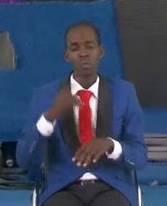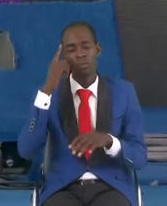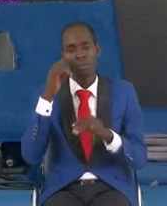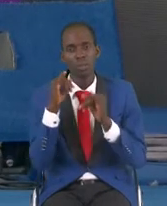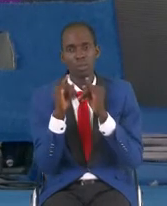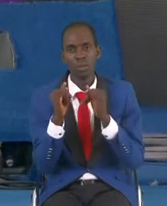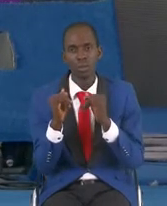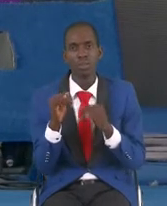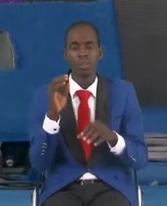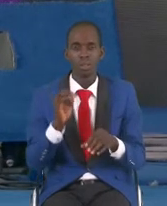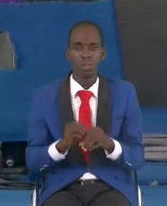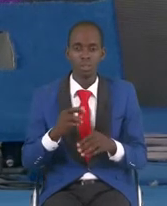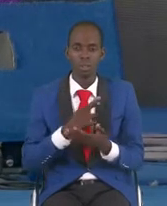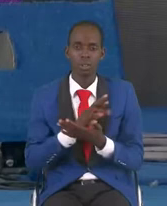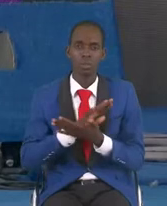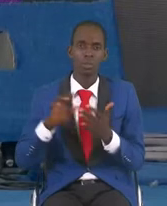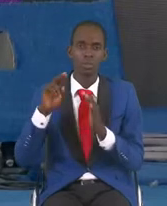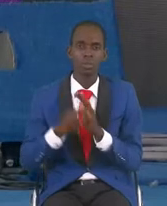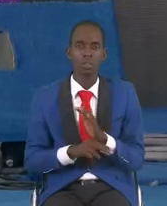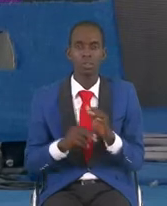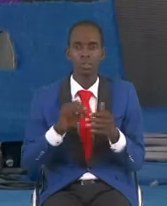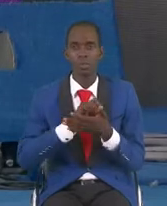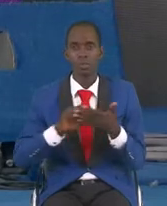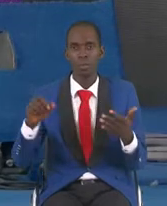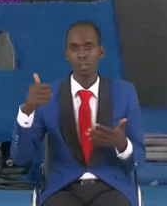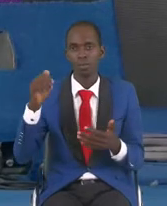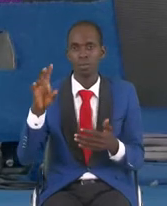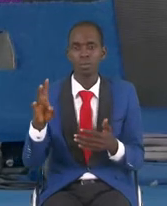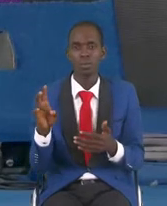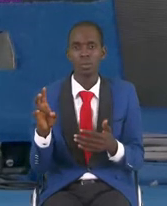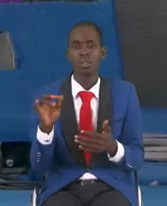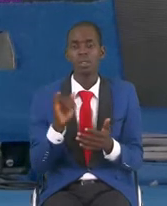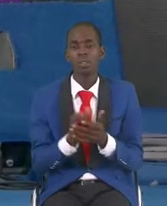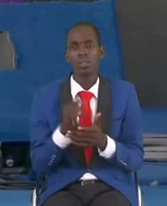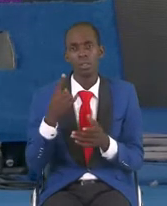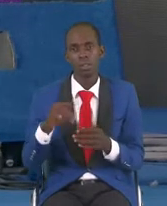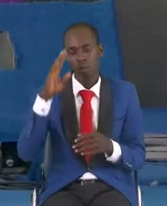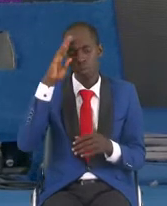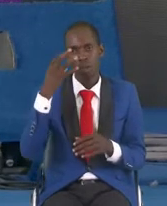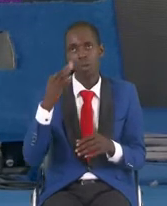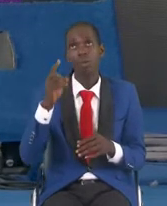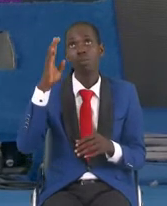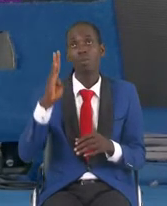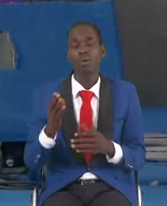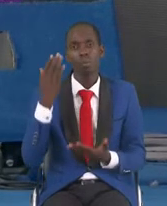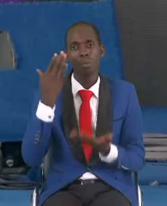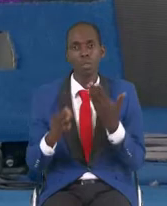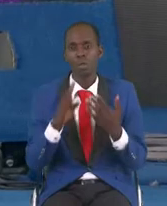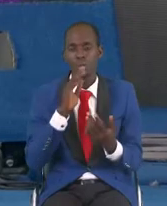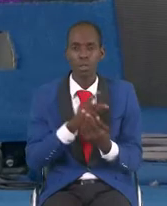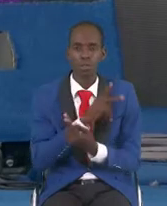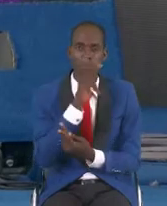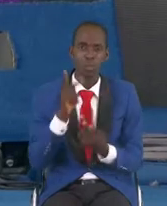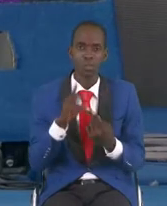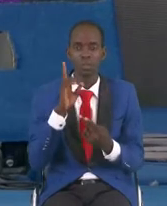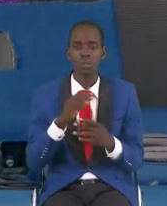in righteousness. Then in verse 17, that the man of God may be perfect, thoroughly furnished